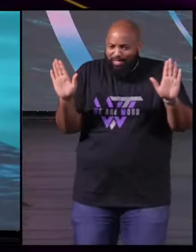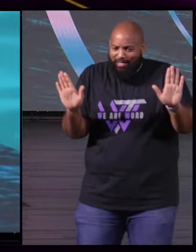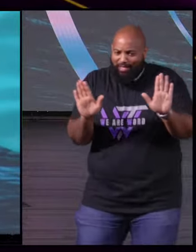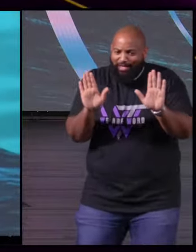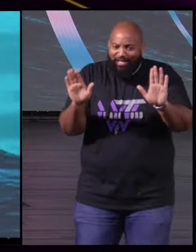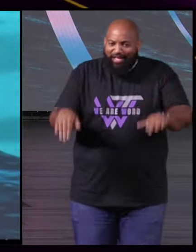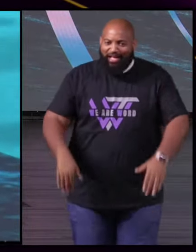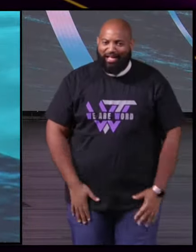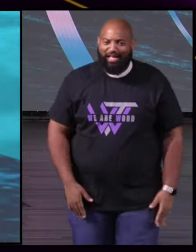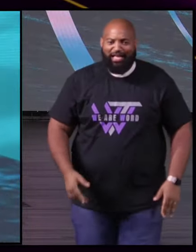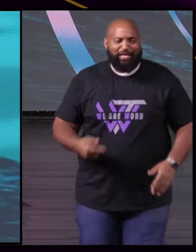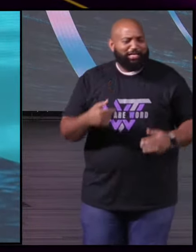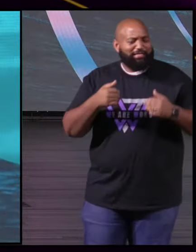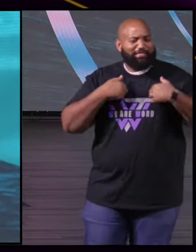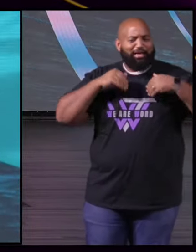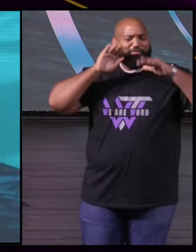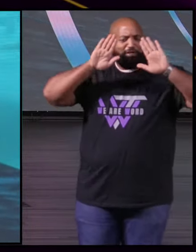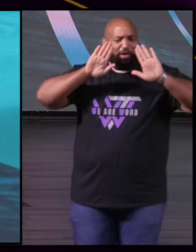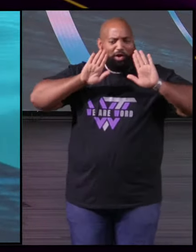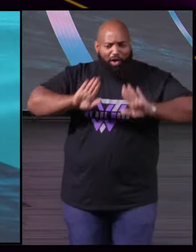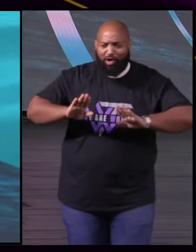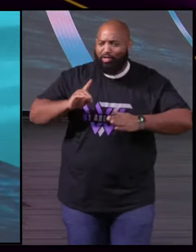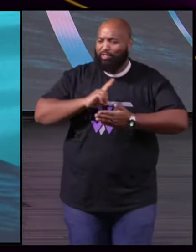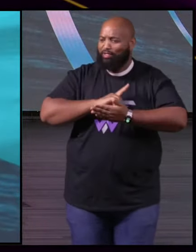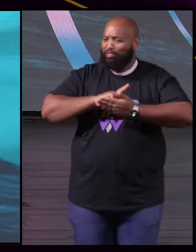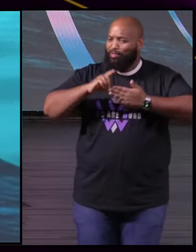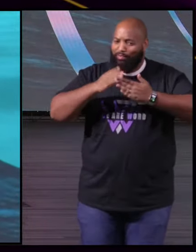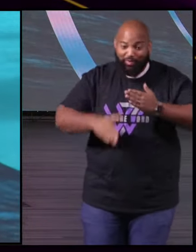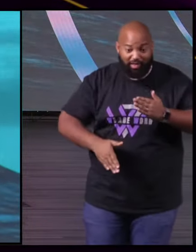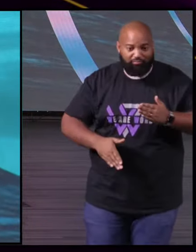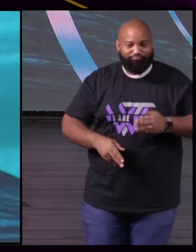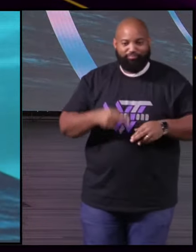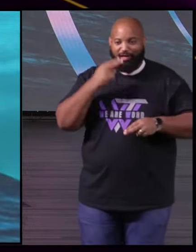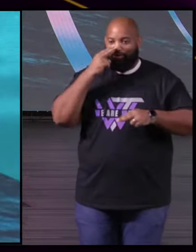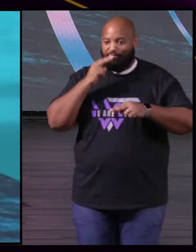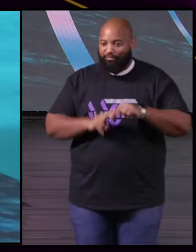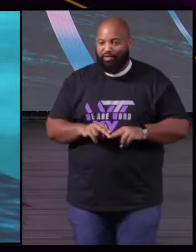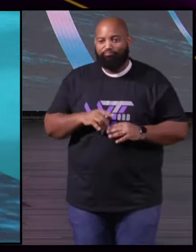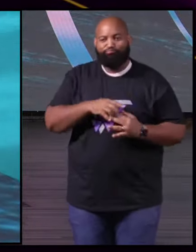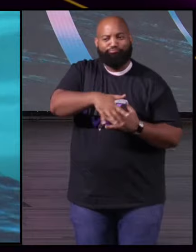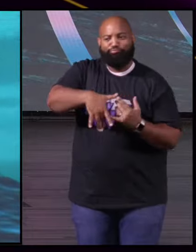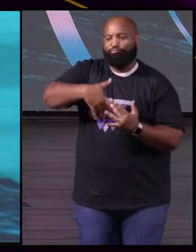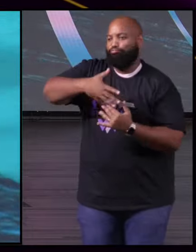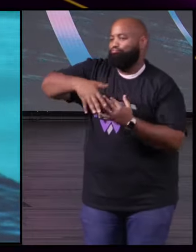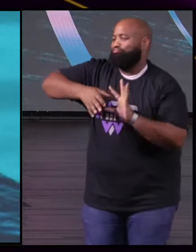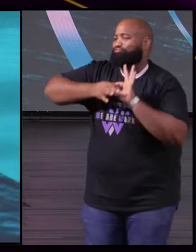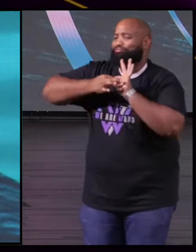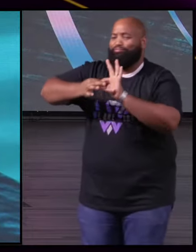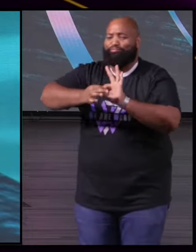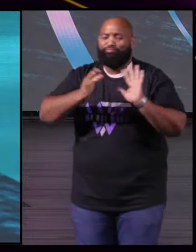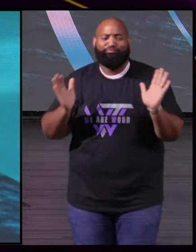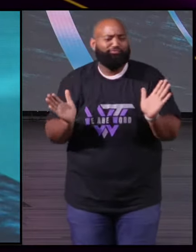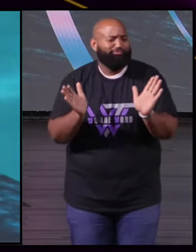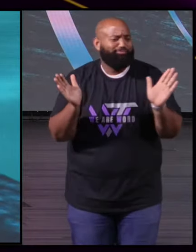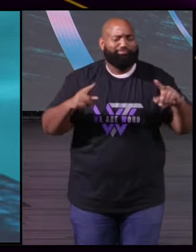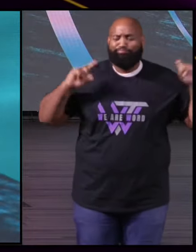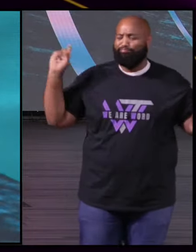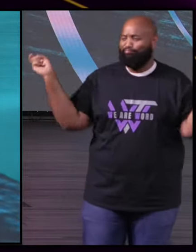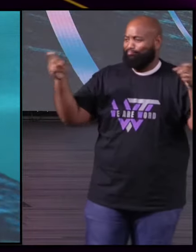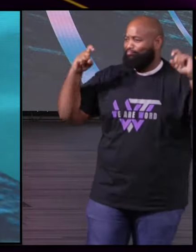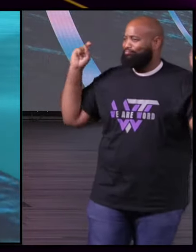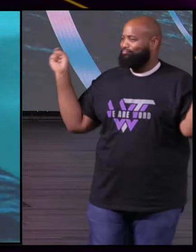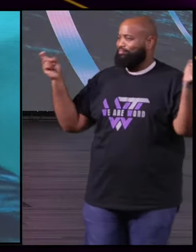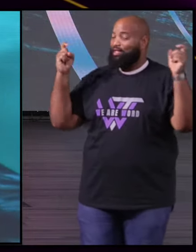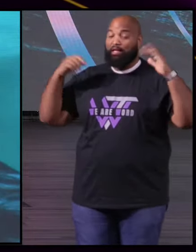It has been a phenomenal weekend of fun, fellowship, encouragement,